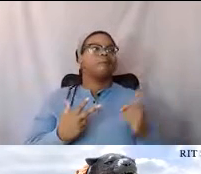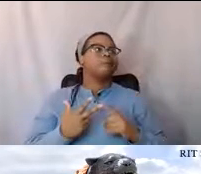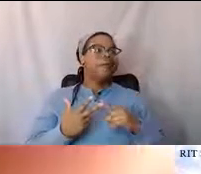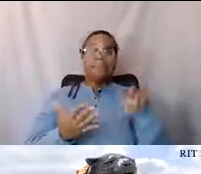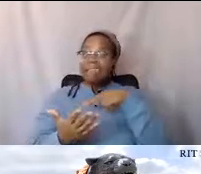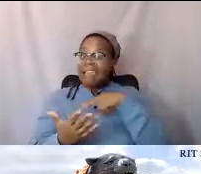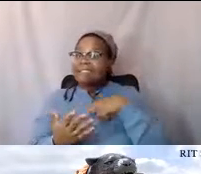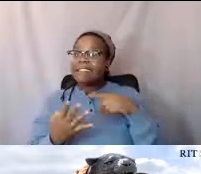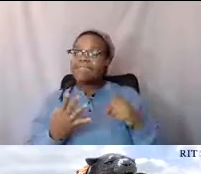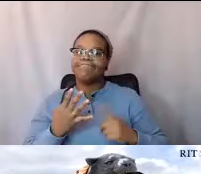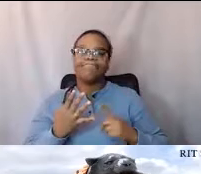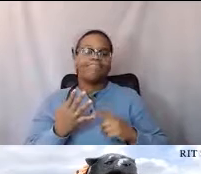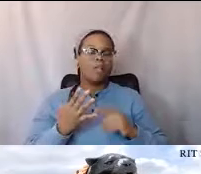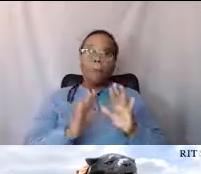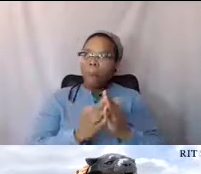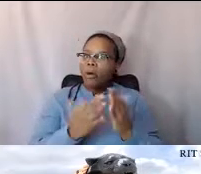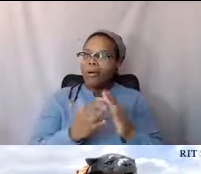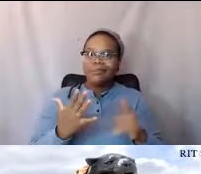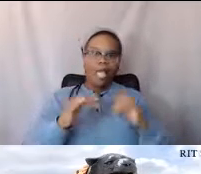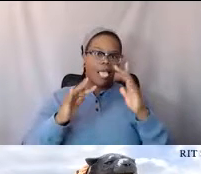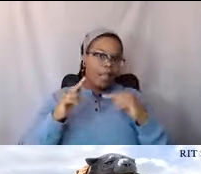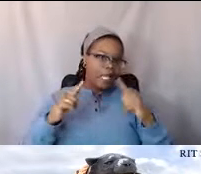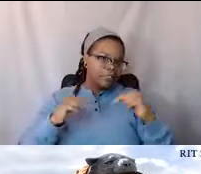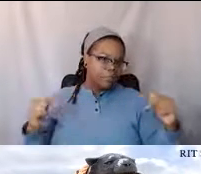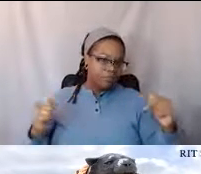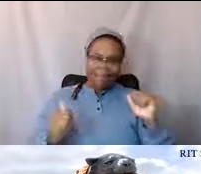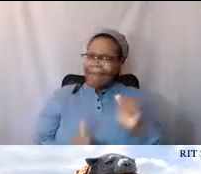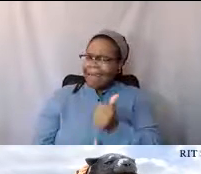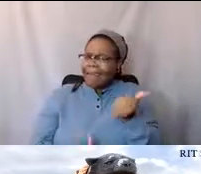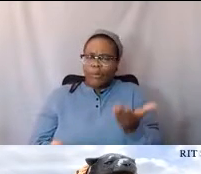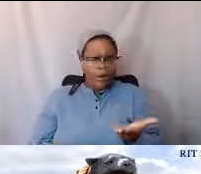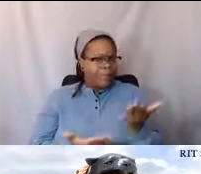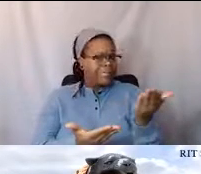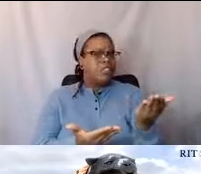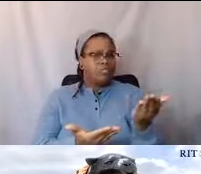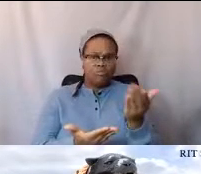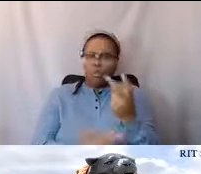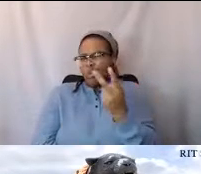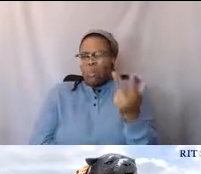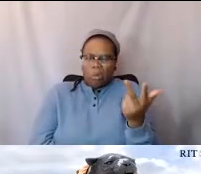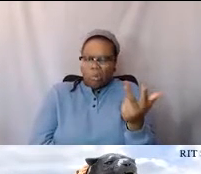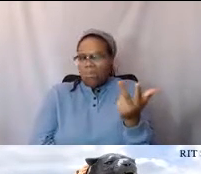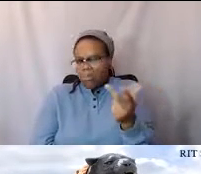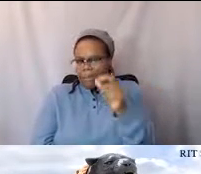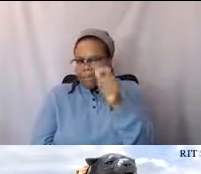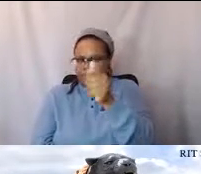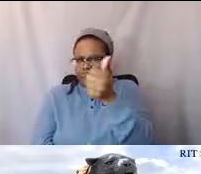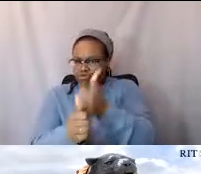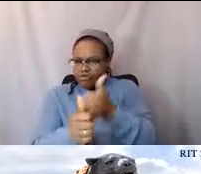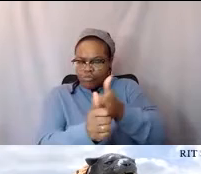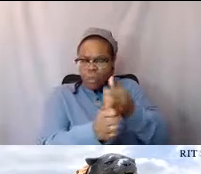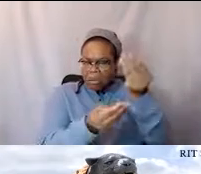dancing, books, etc. So any recommendations, you know, 2 or 3 that each of you could offer us.